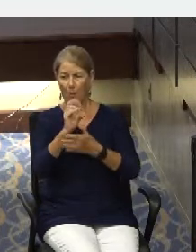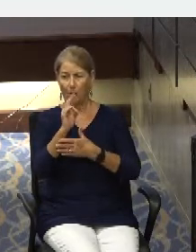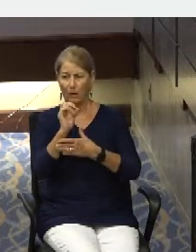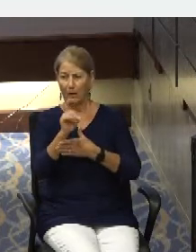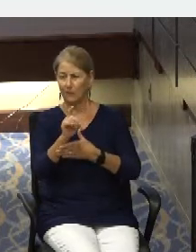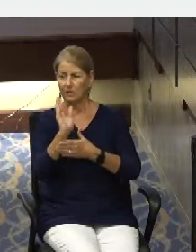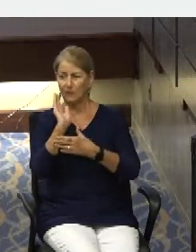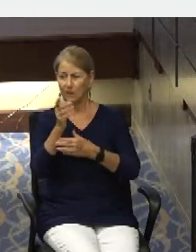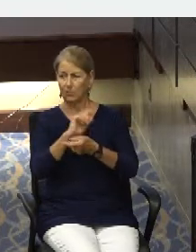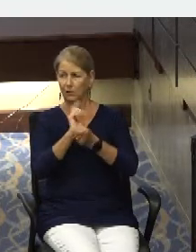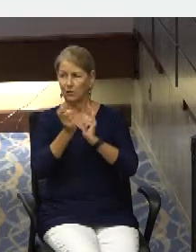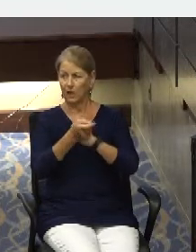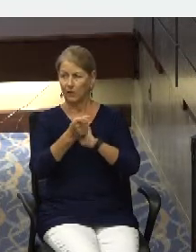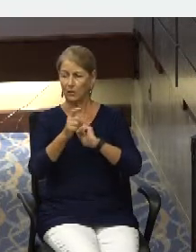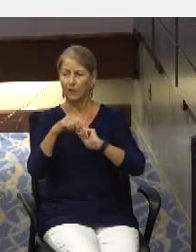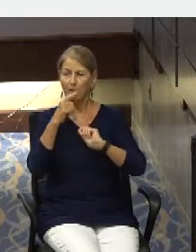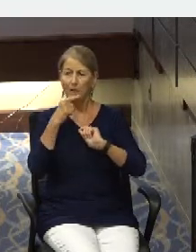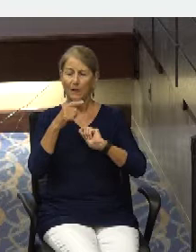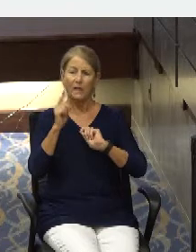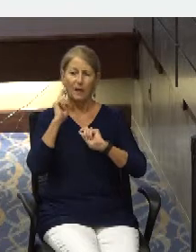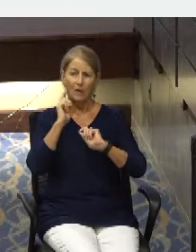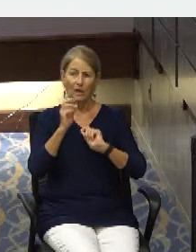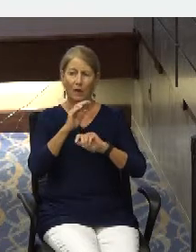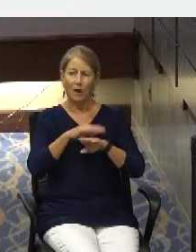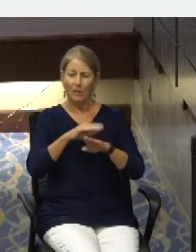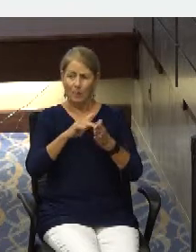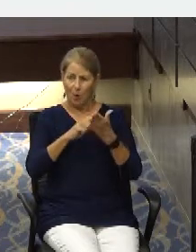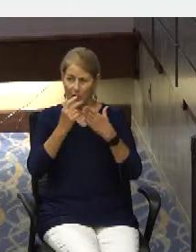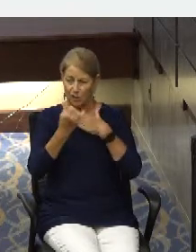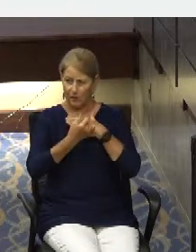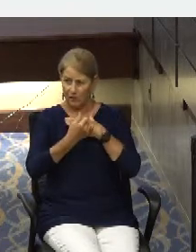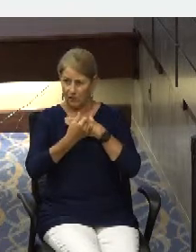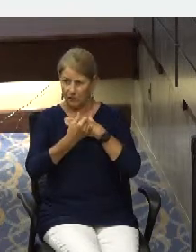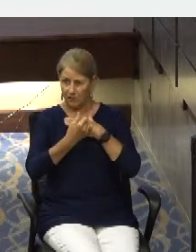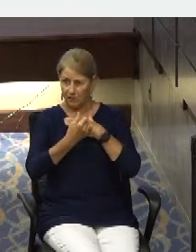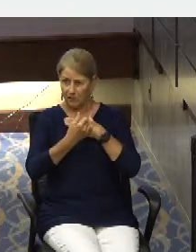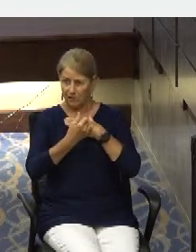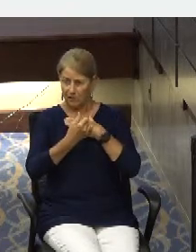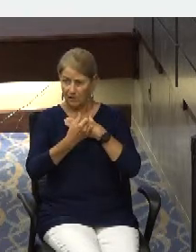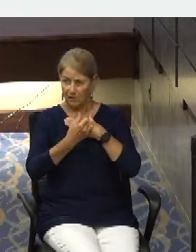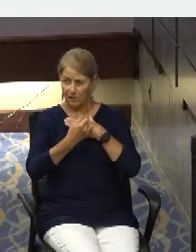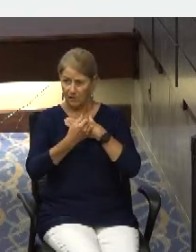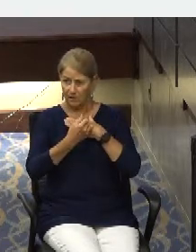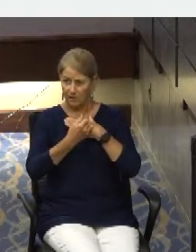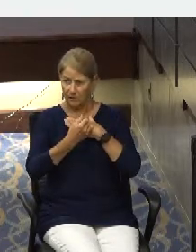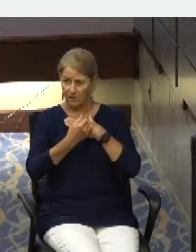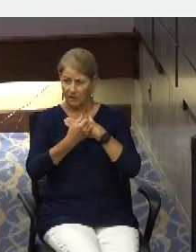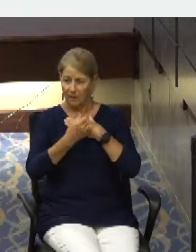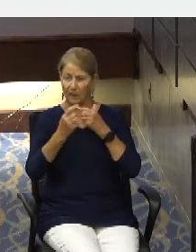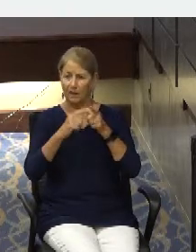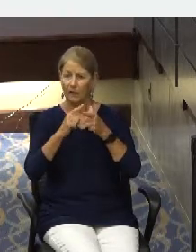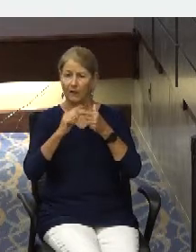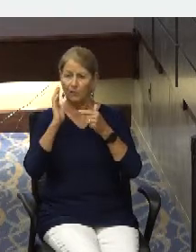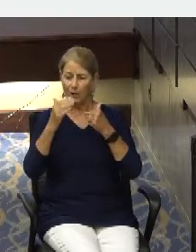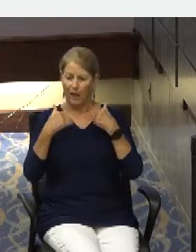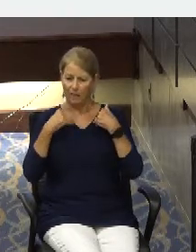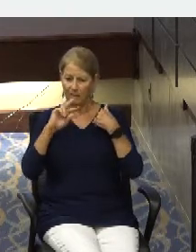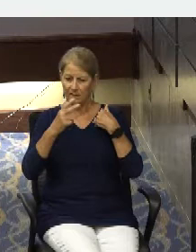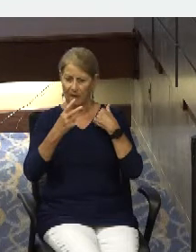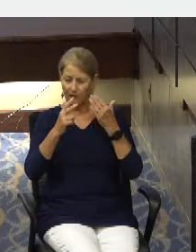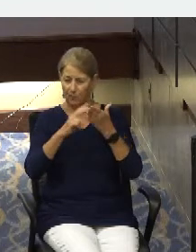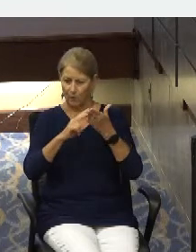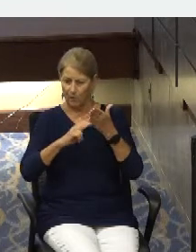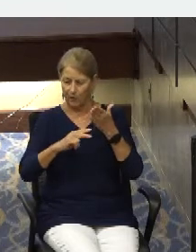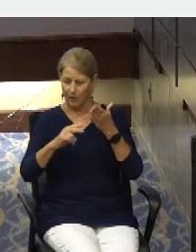have the public hearing on the proposed budget, as well as the adoption of the budget. And then we'll have the second read on the ordinance